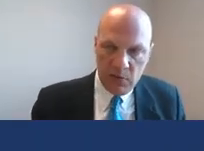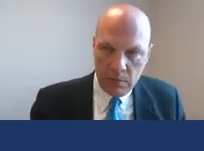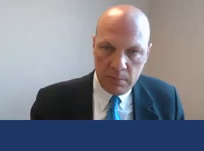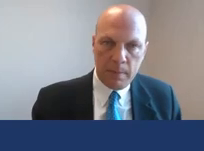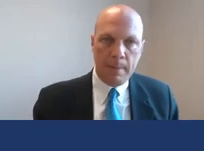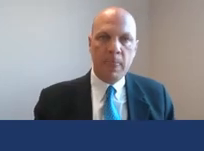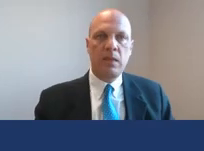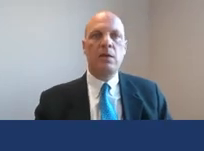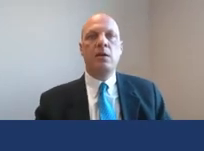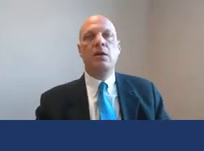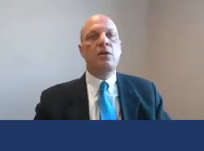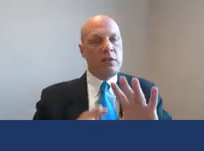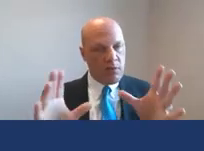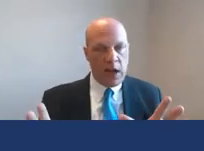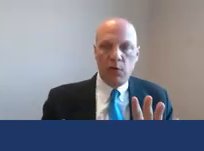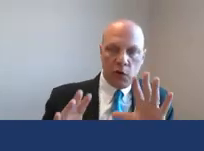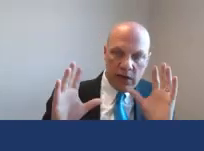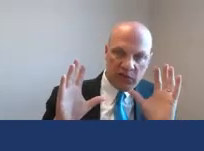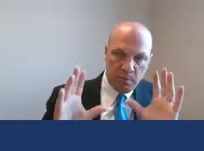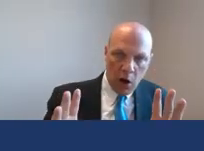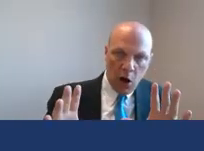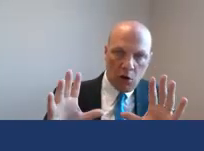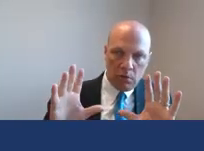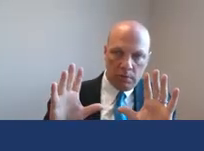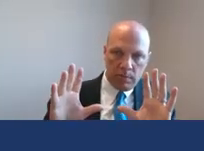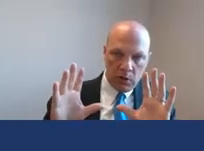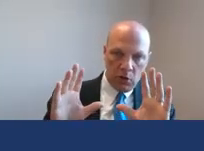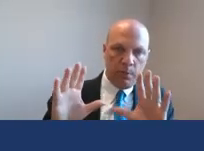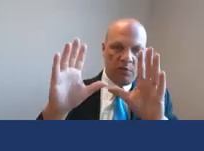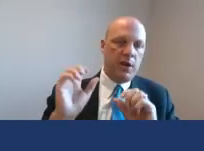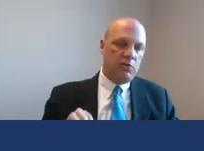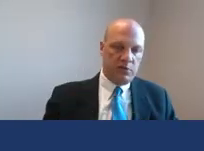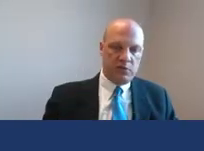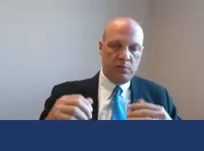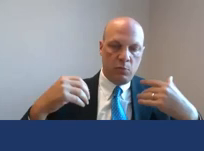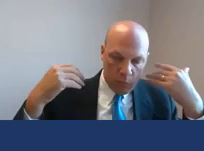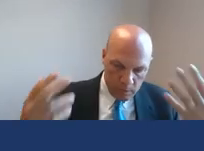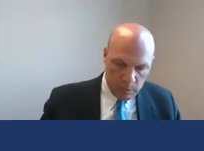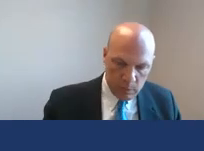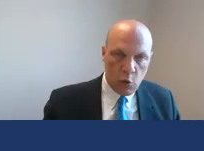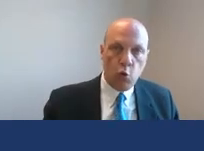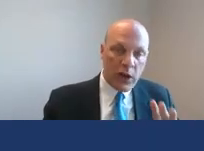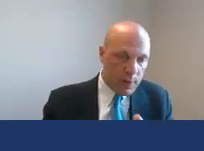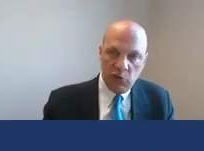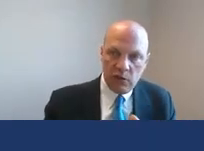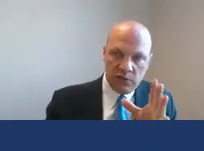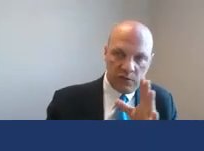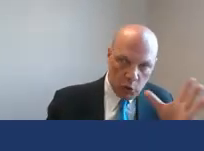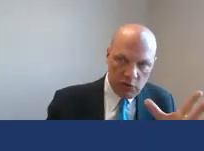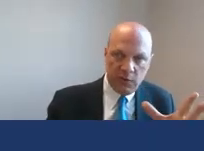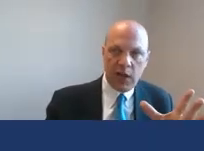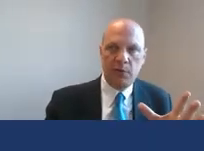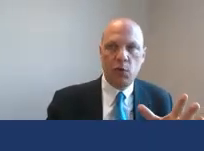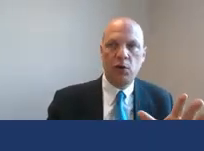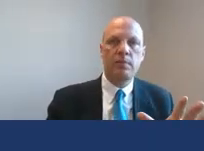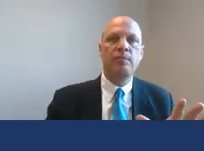end-of-life option that's available for a small number of patients. Which patients?